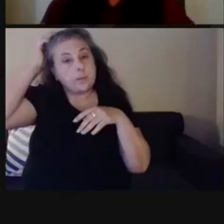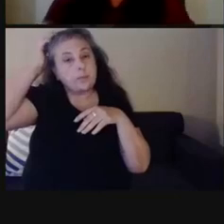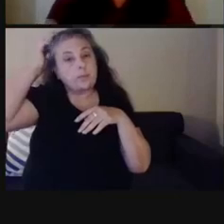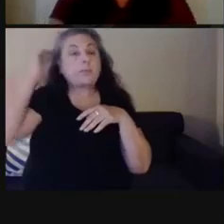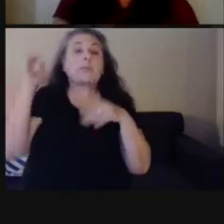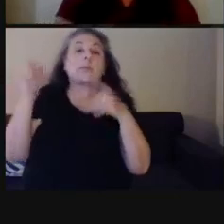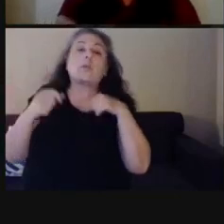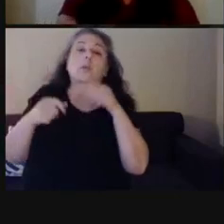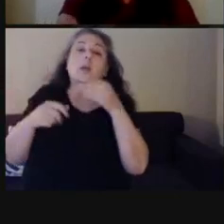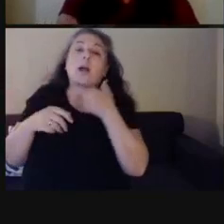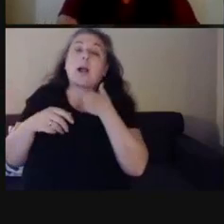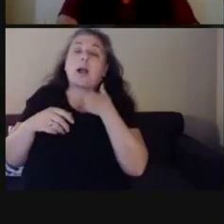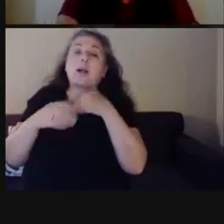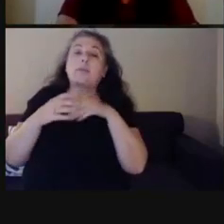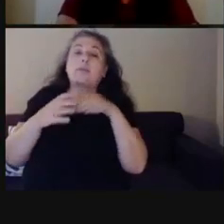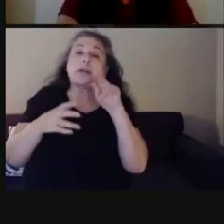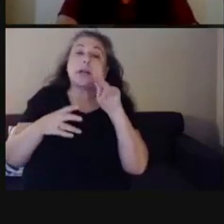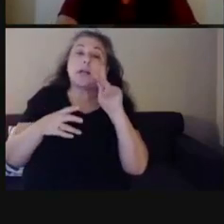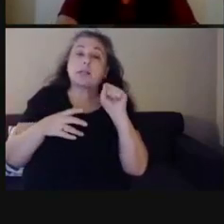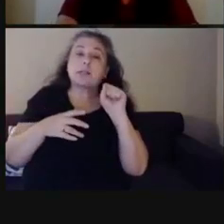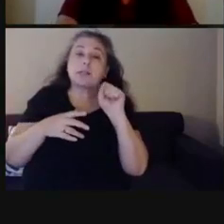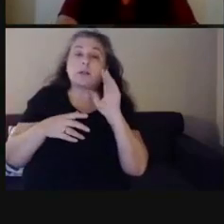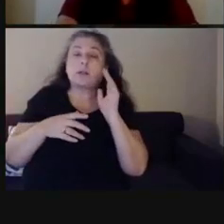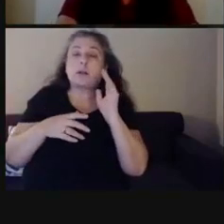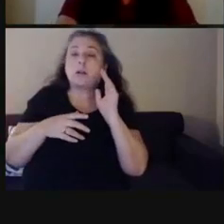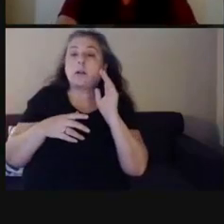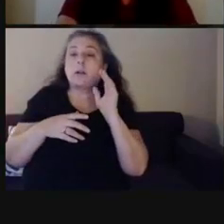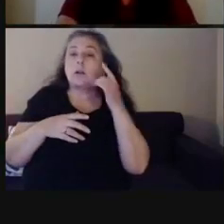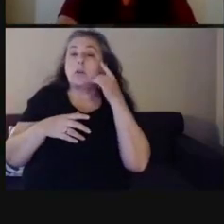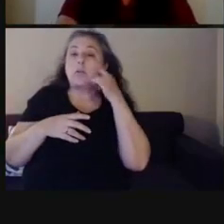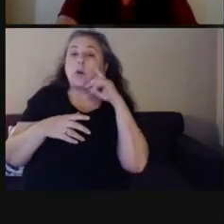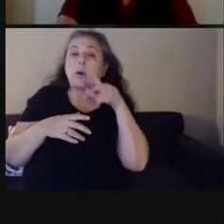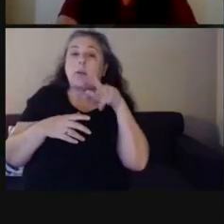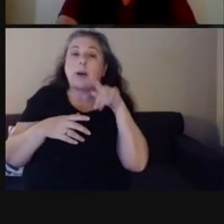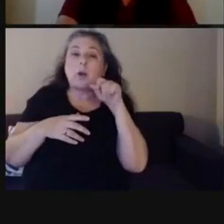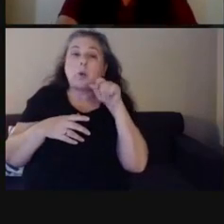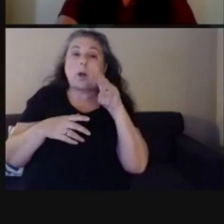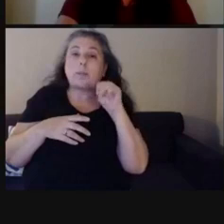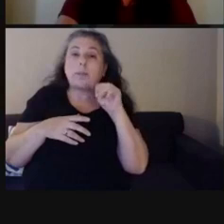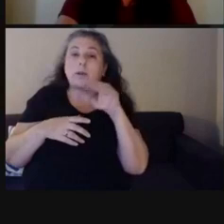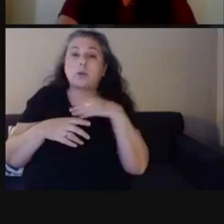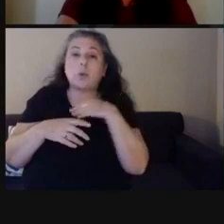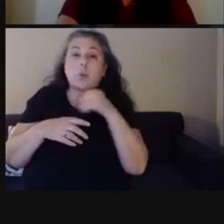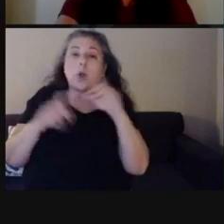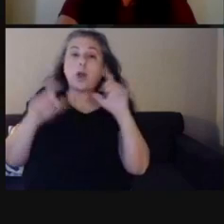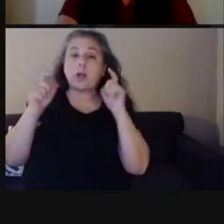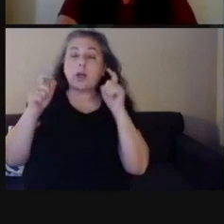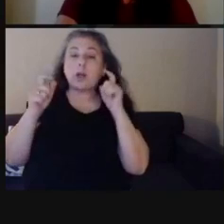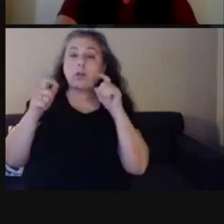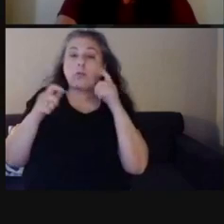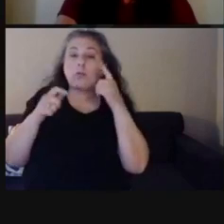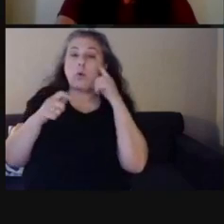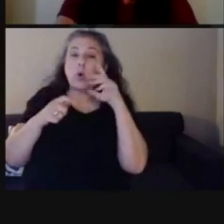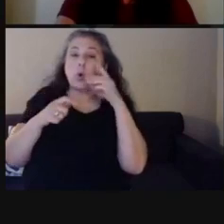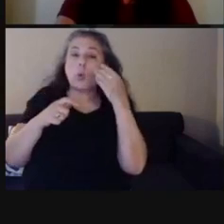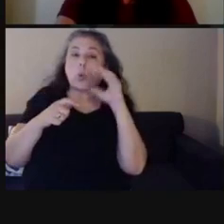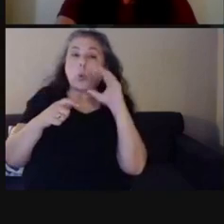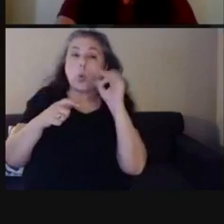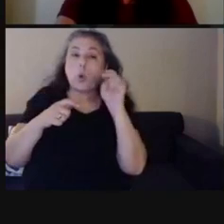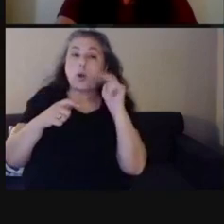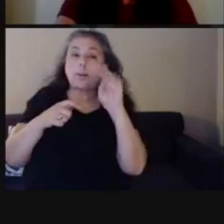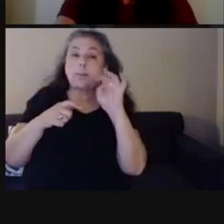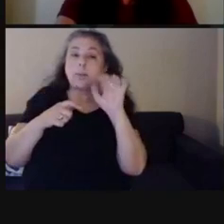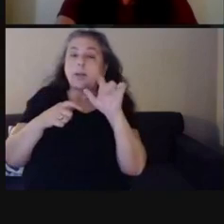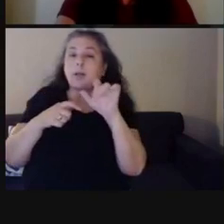What we have in Kansas are for the Potawatomi, there's a white corn that's used as a cornmeal, and we have a